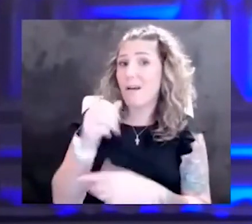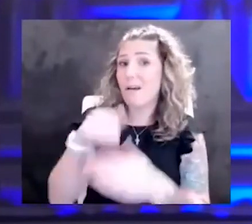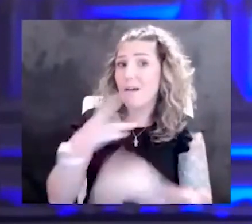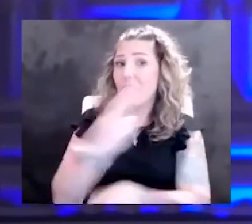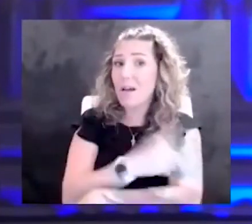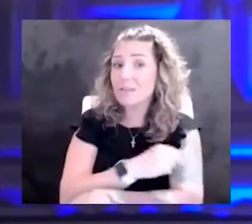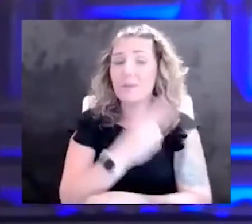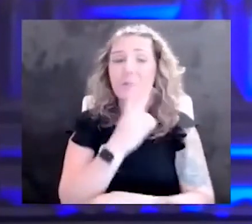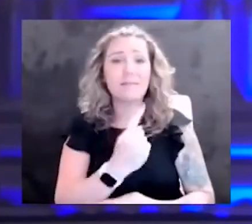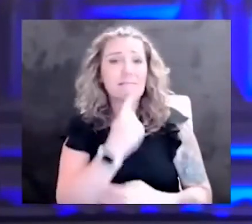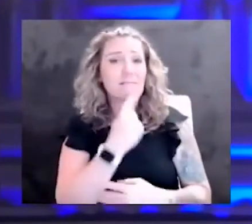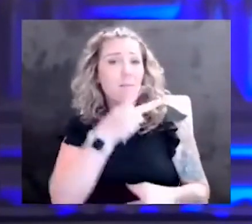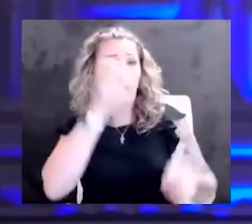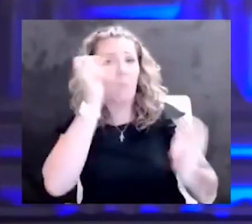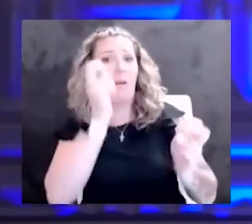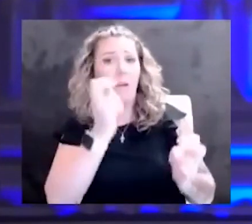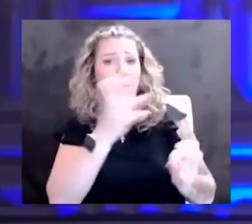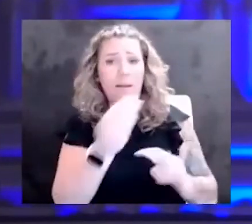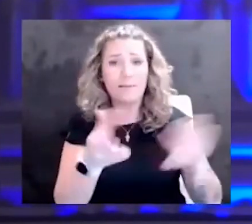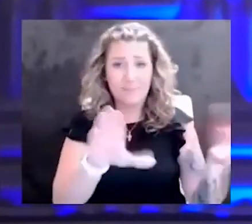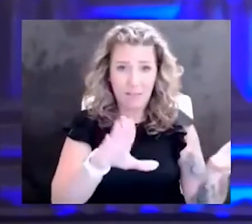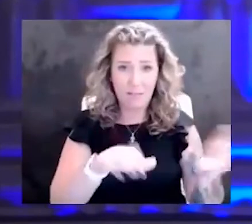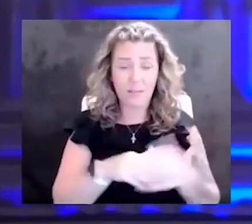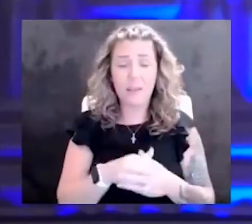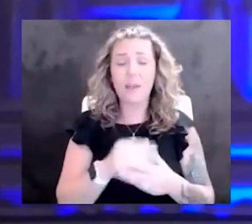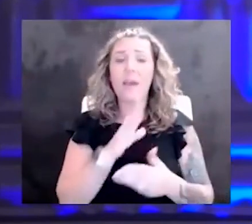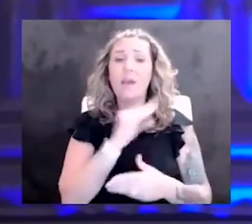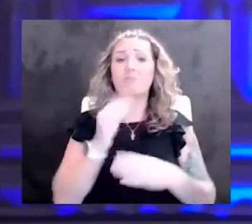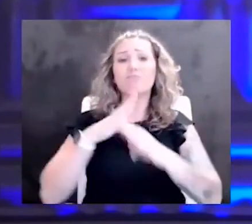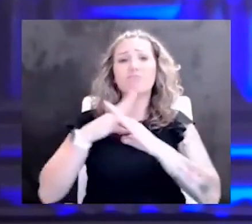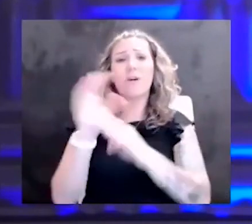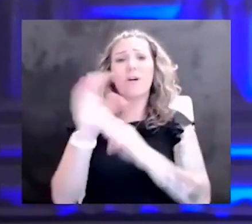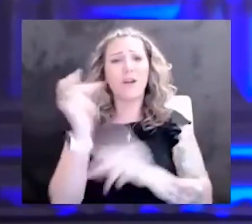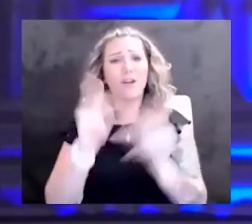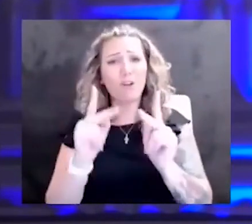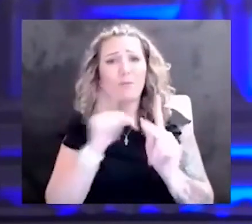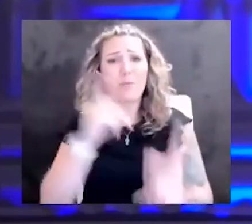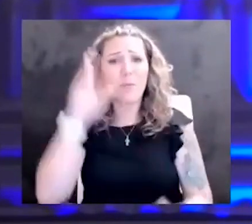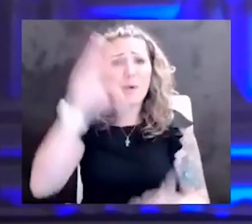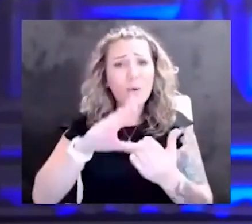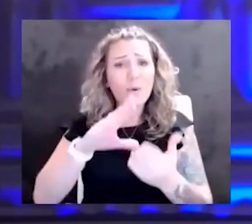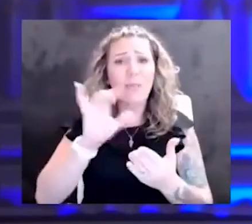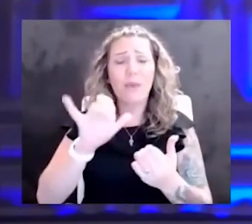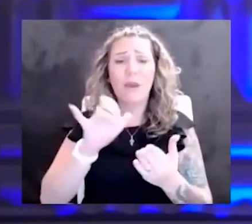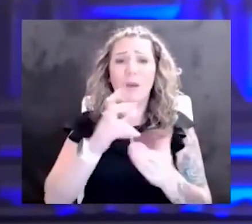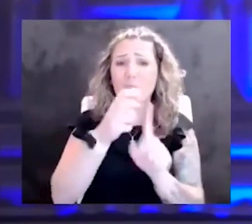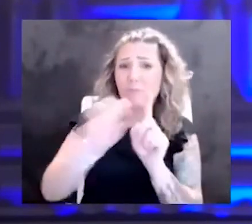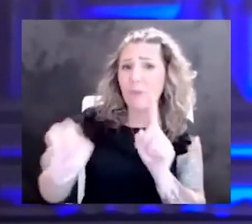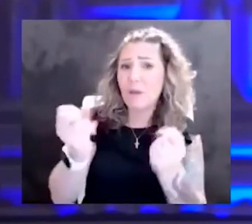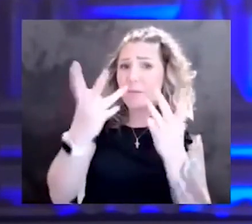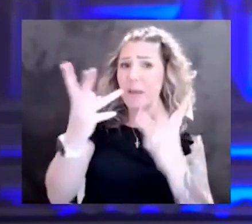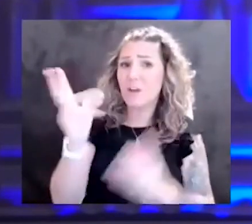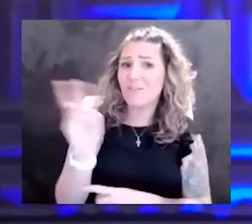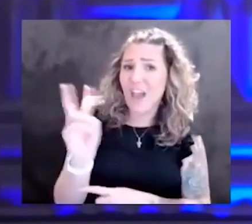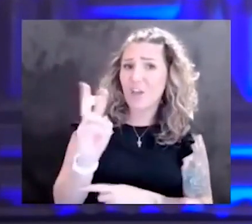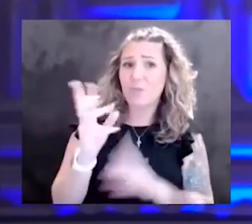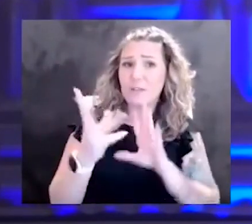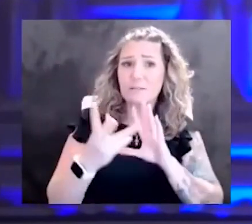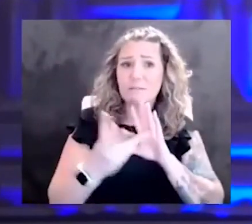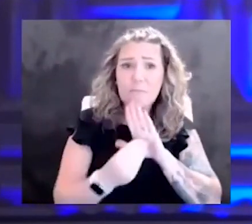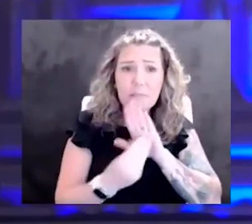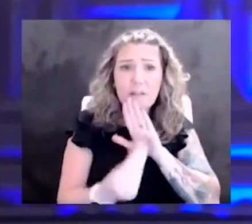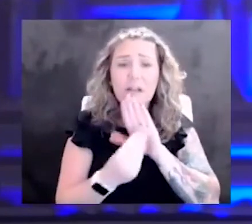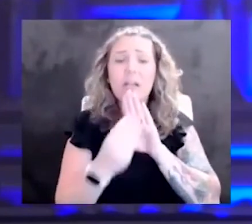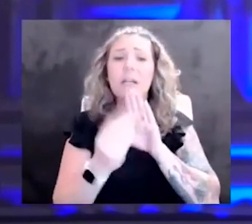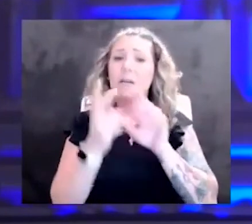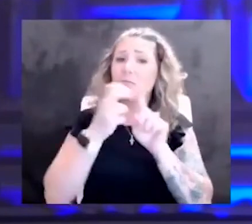also going to protect other people by reducing the amount of virus that you're replicating, the chance that you're going to